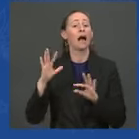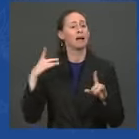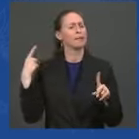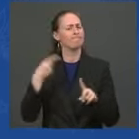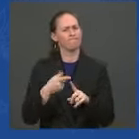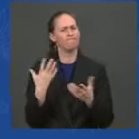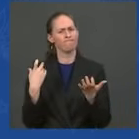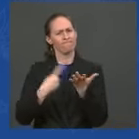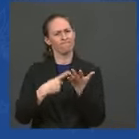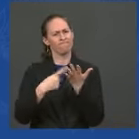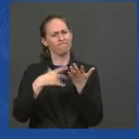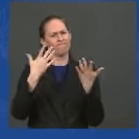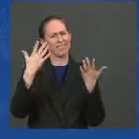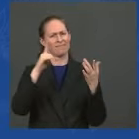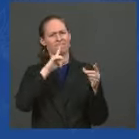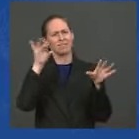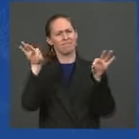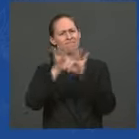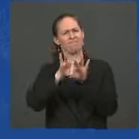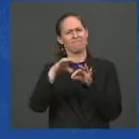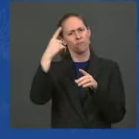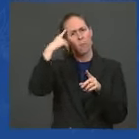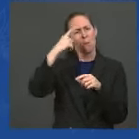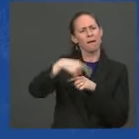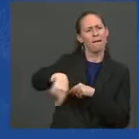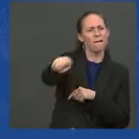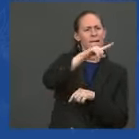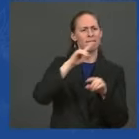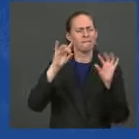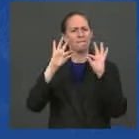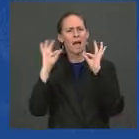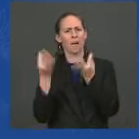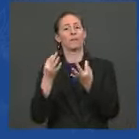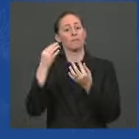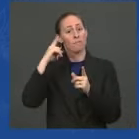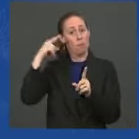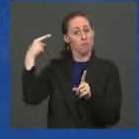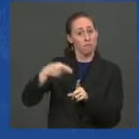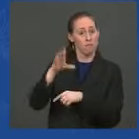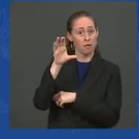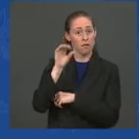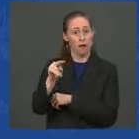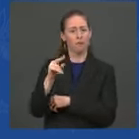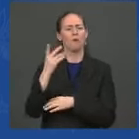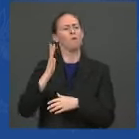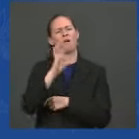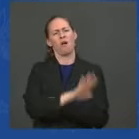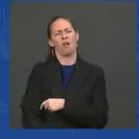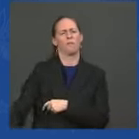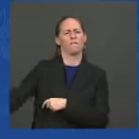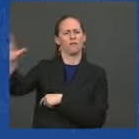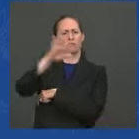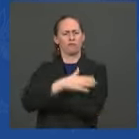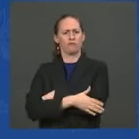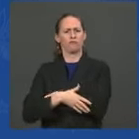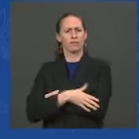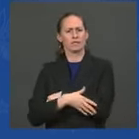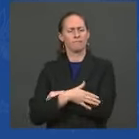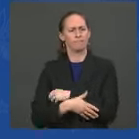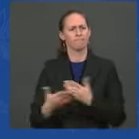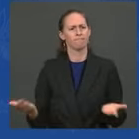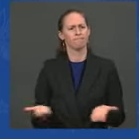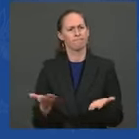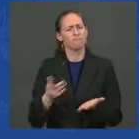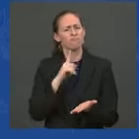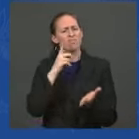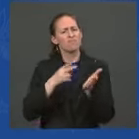for the families, not only of Connecticut, because you're ahead of the curve in some of what you've done on your own, but for our country. For a